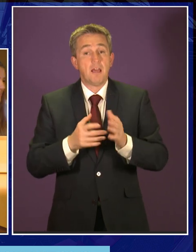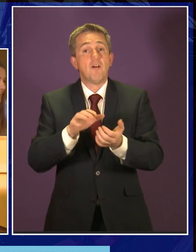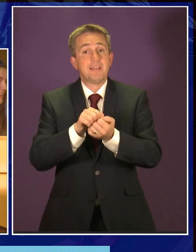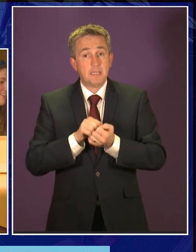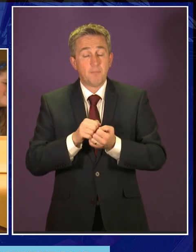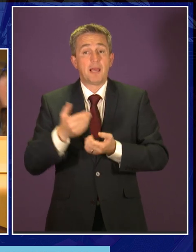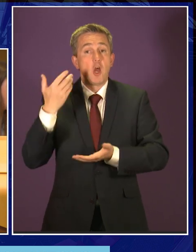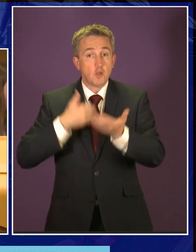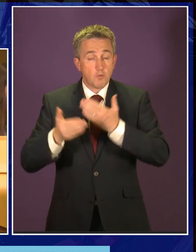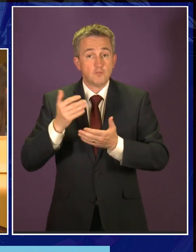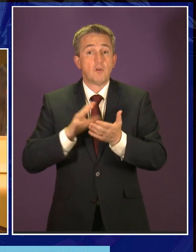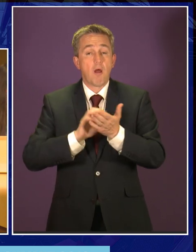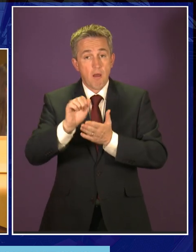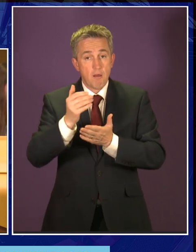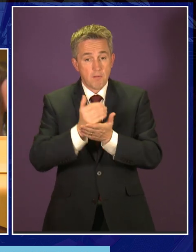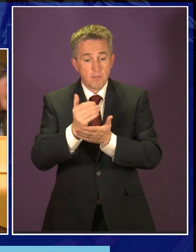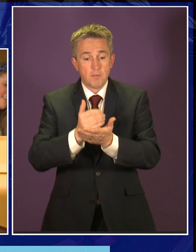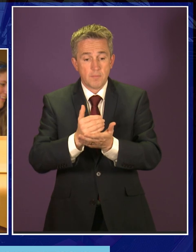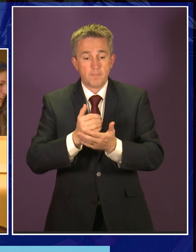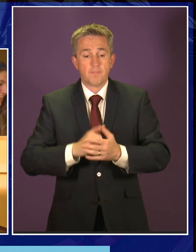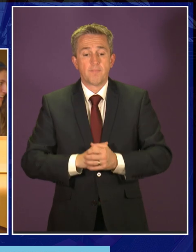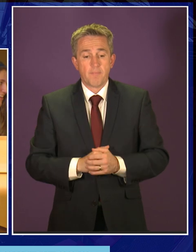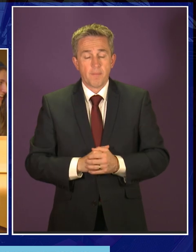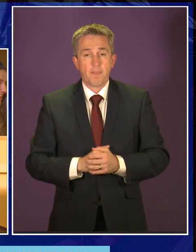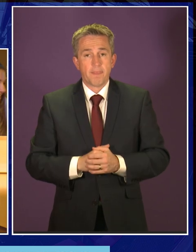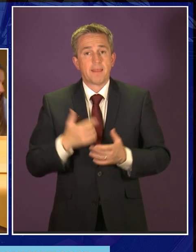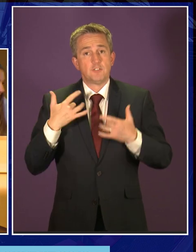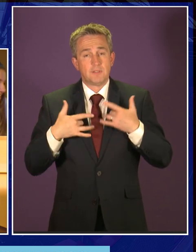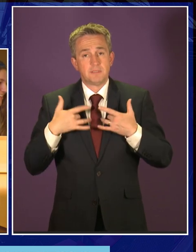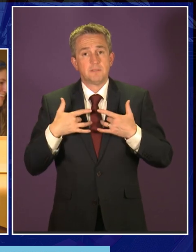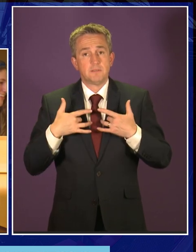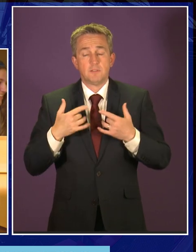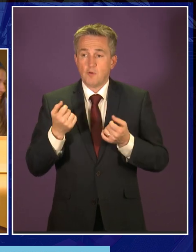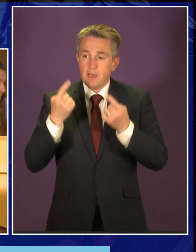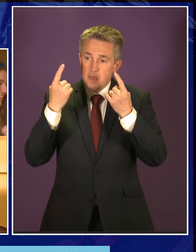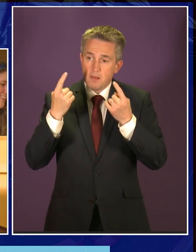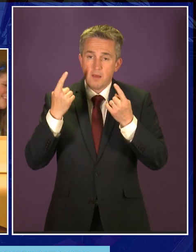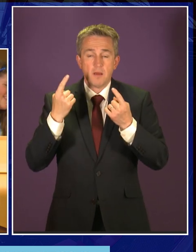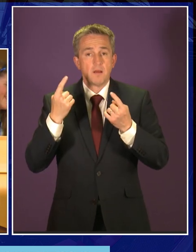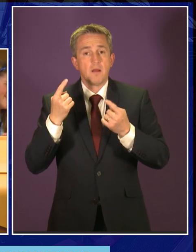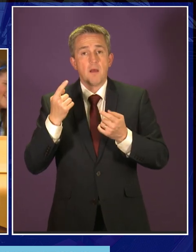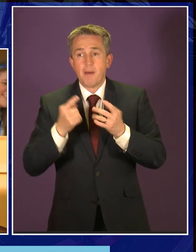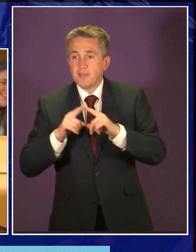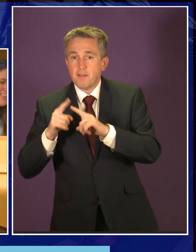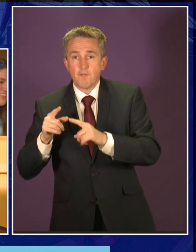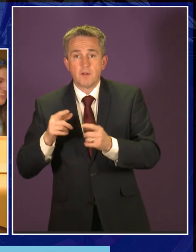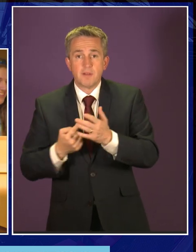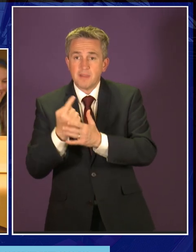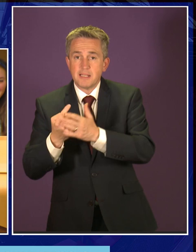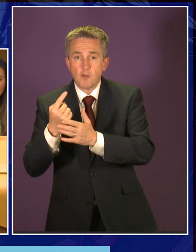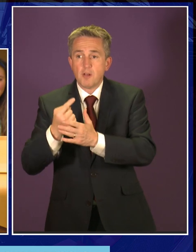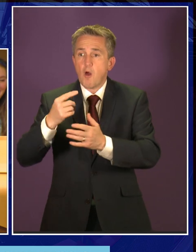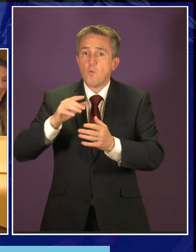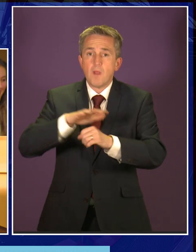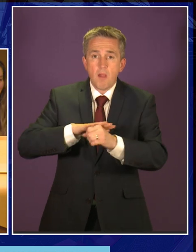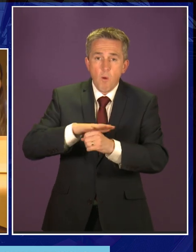heritage. It was also heartwarming to hear about the Canada initiatives towards reconciliation with indigenous